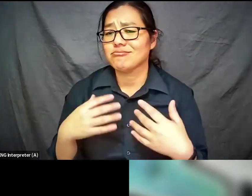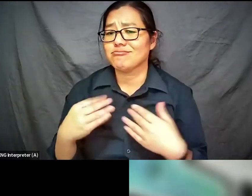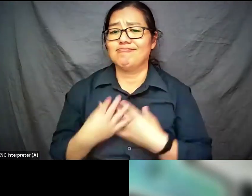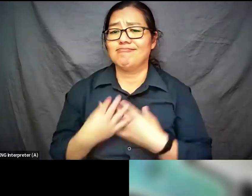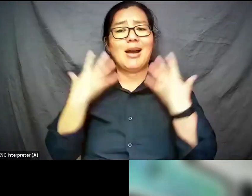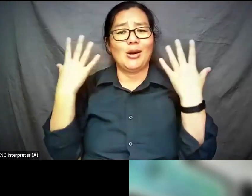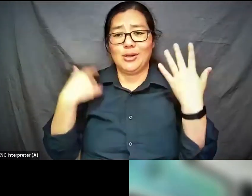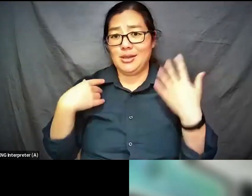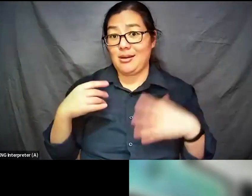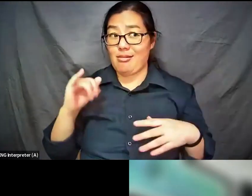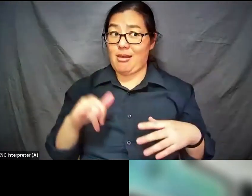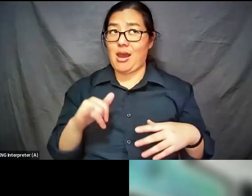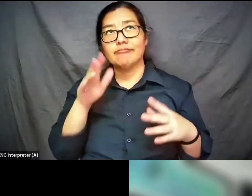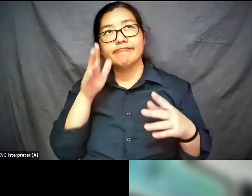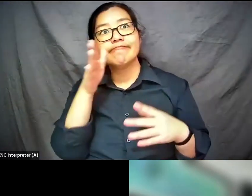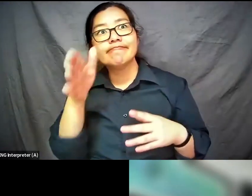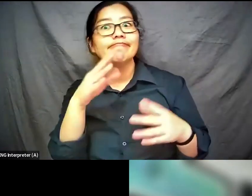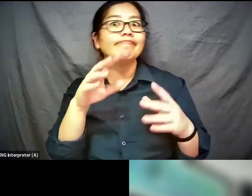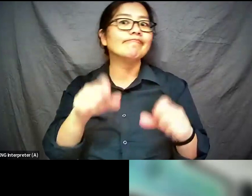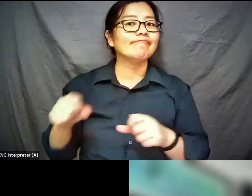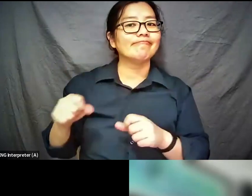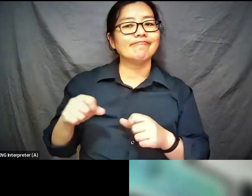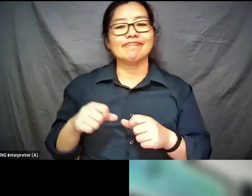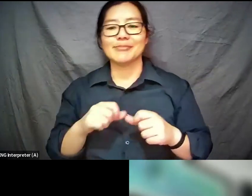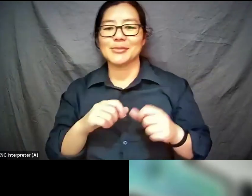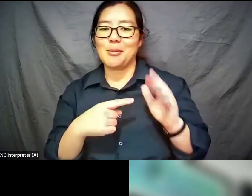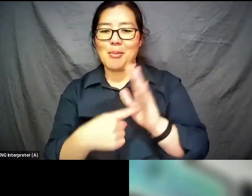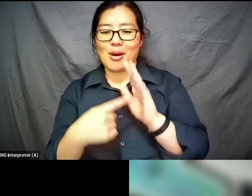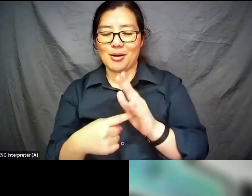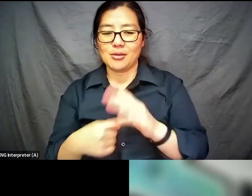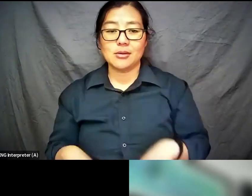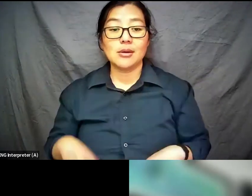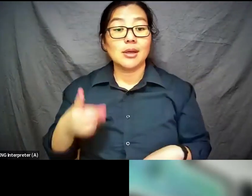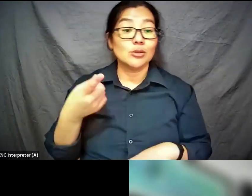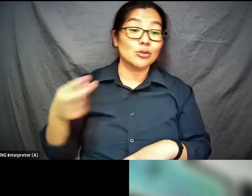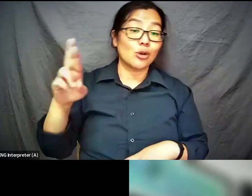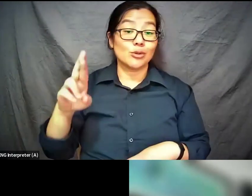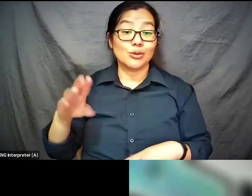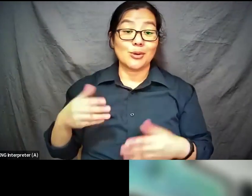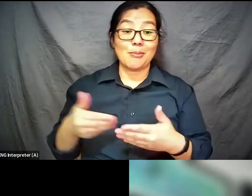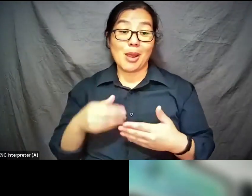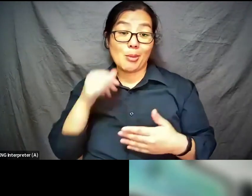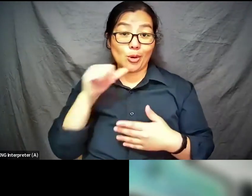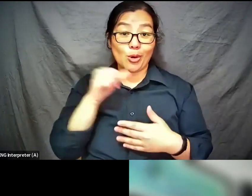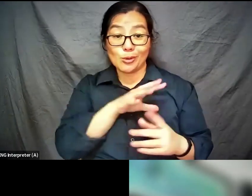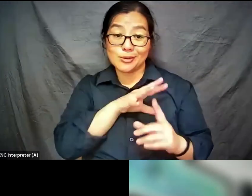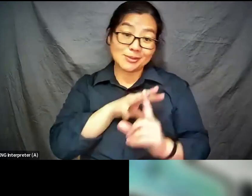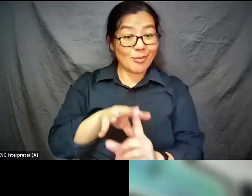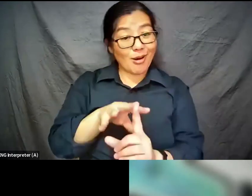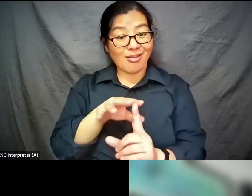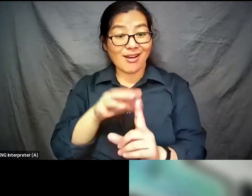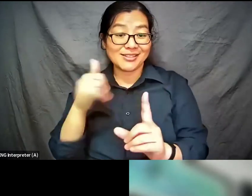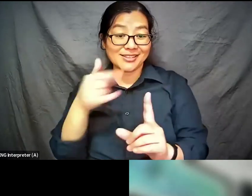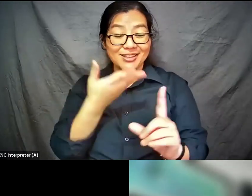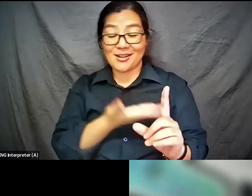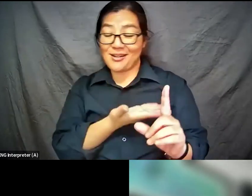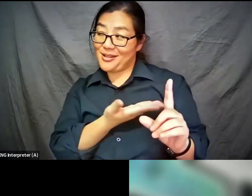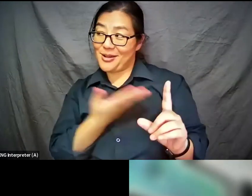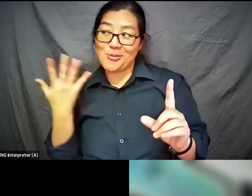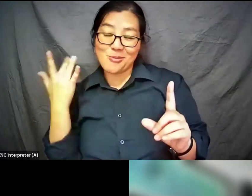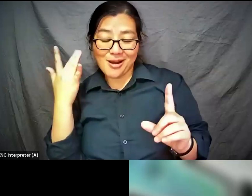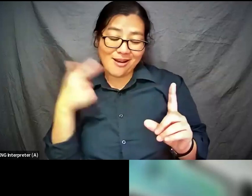existing program that's called Documenting the Now. It's based around collecting archive